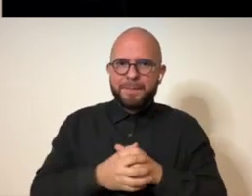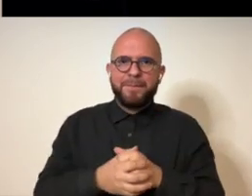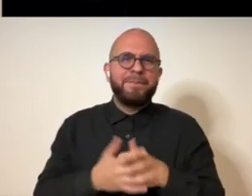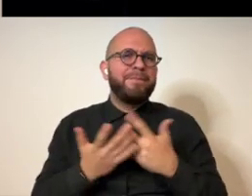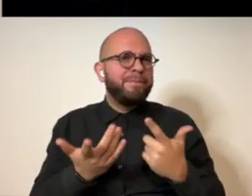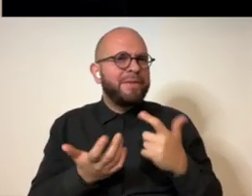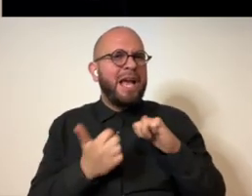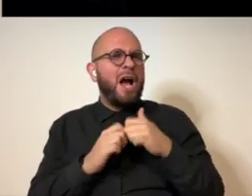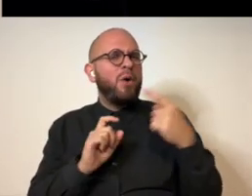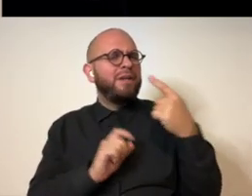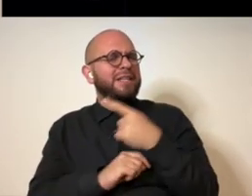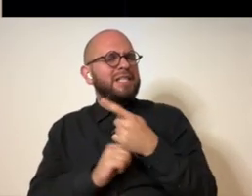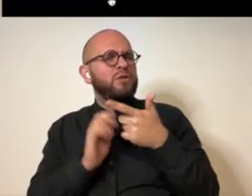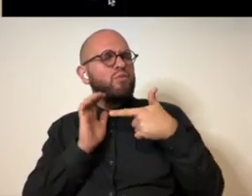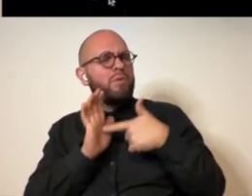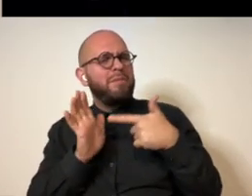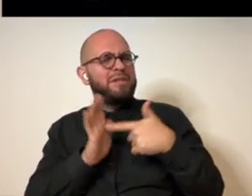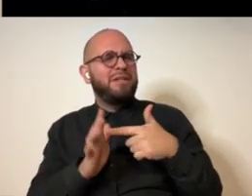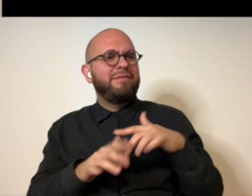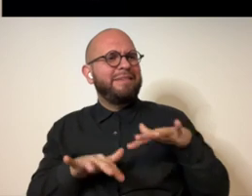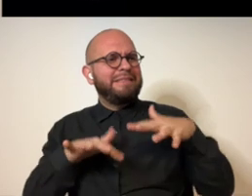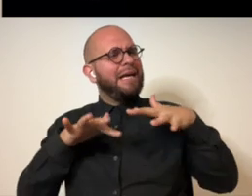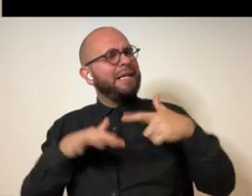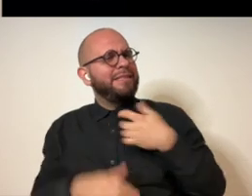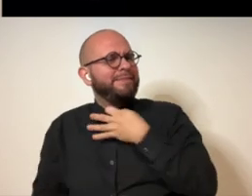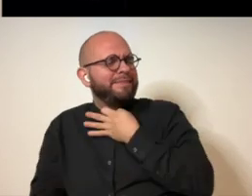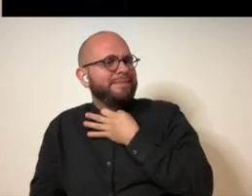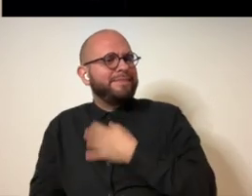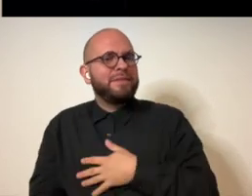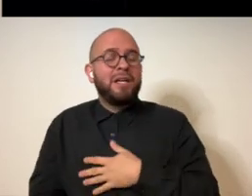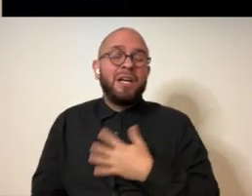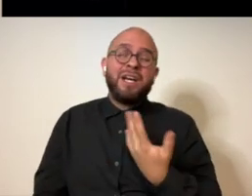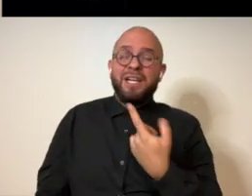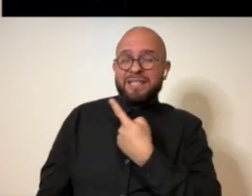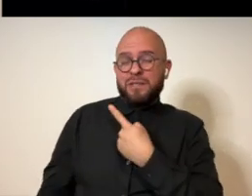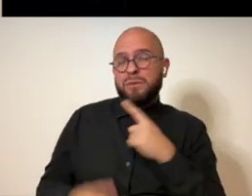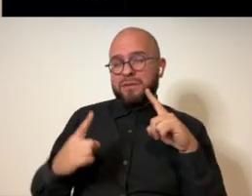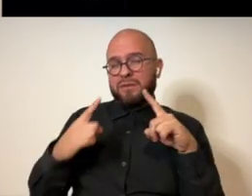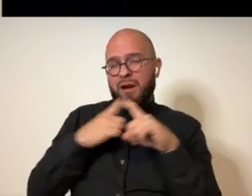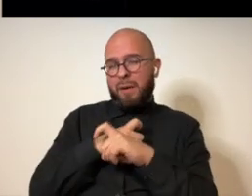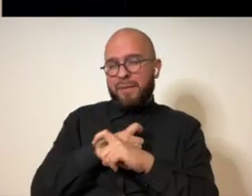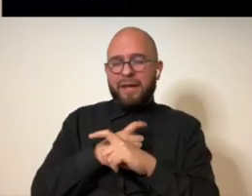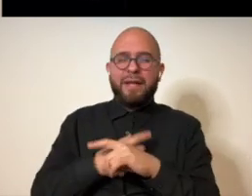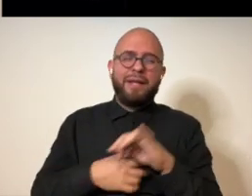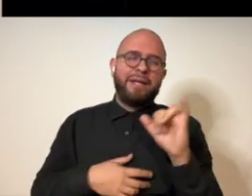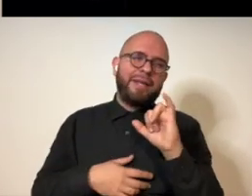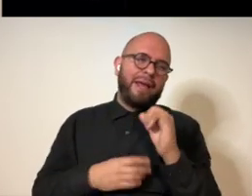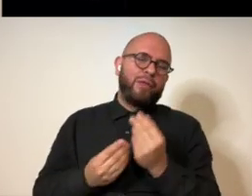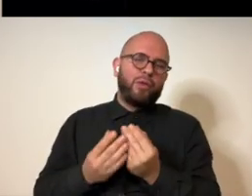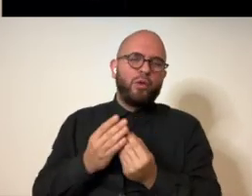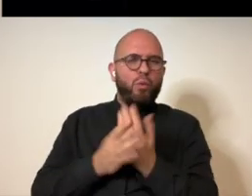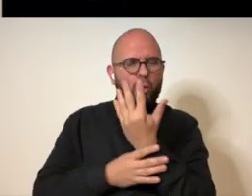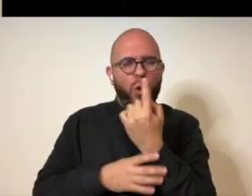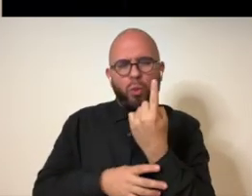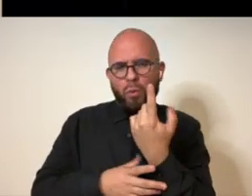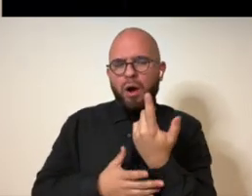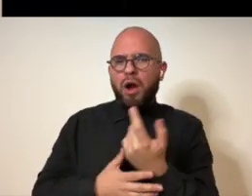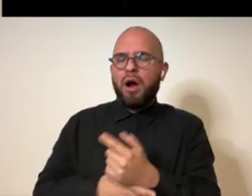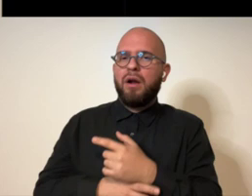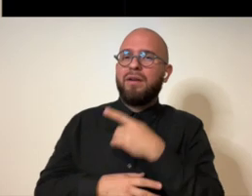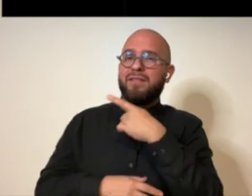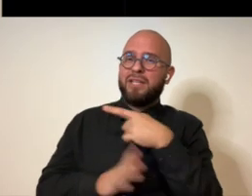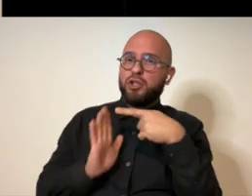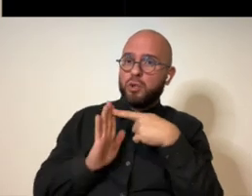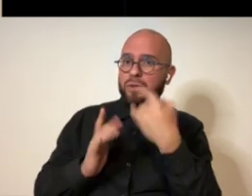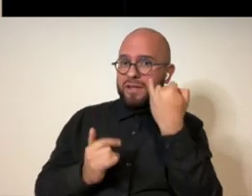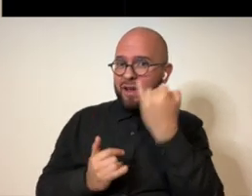such a part of me and many other people, like anxiety. So how did this represent anxiety? So